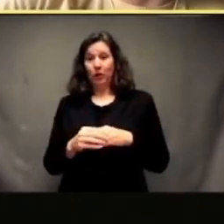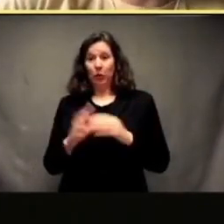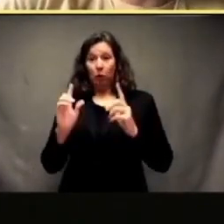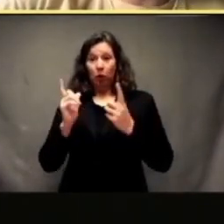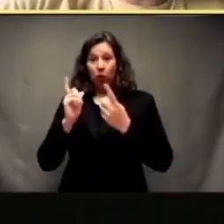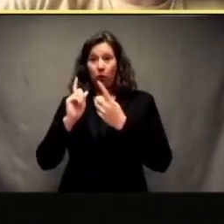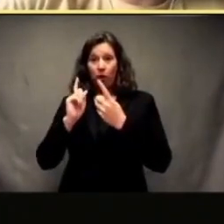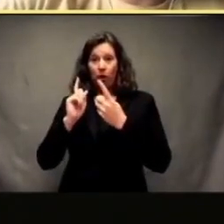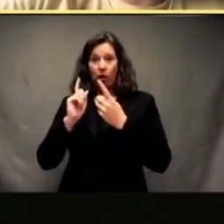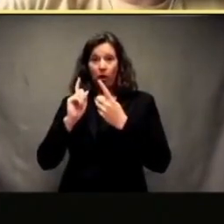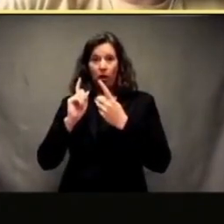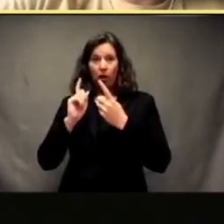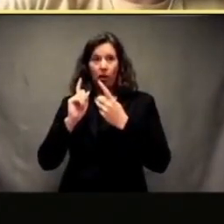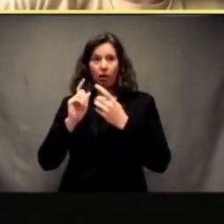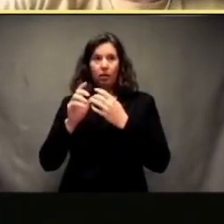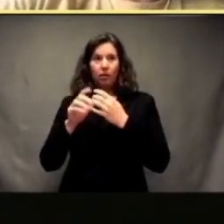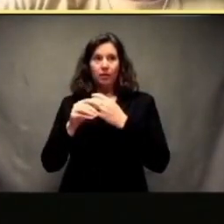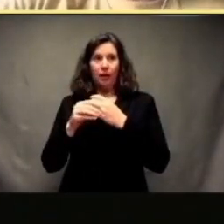on